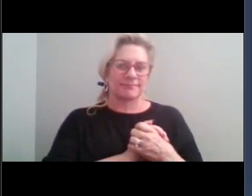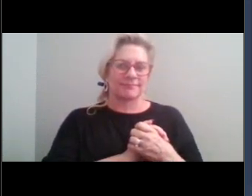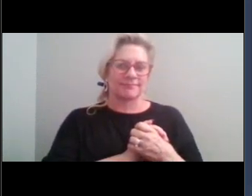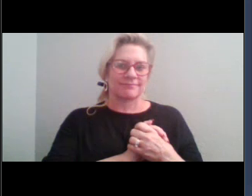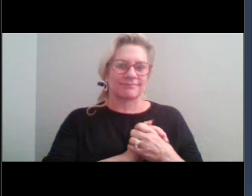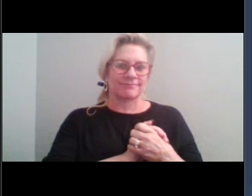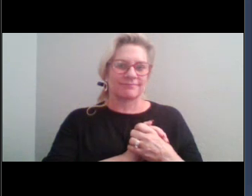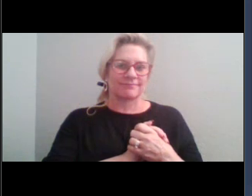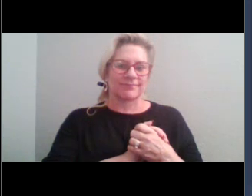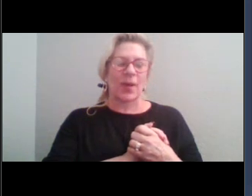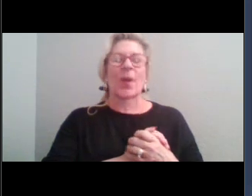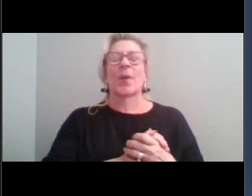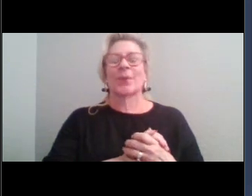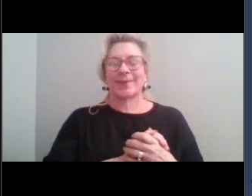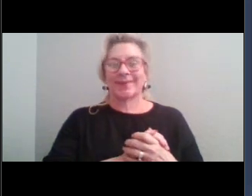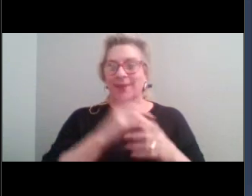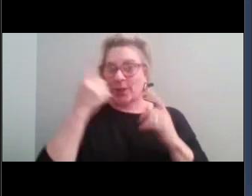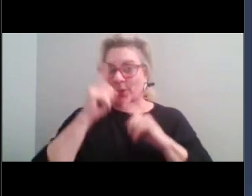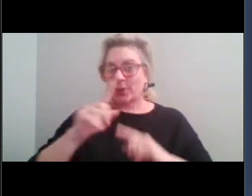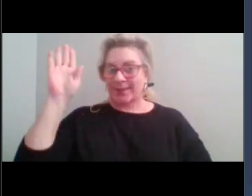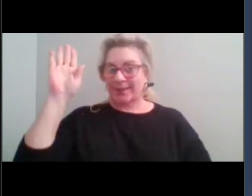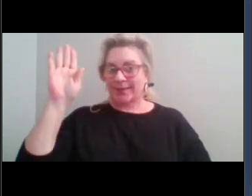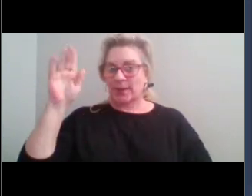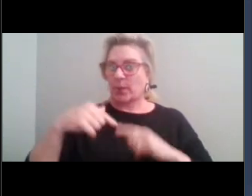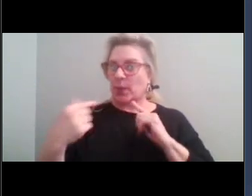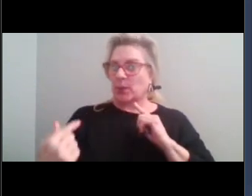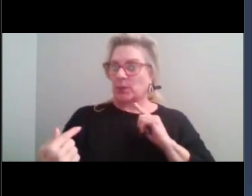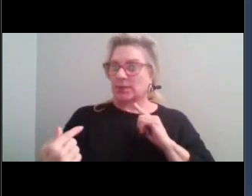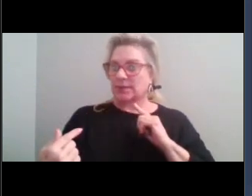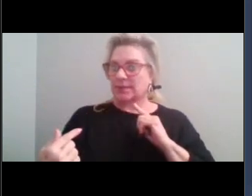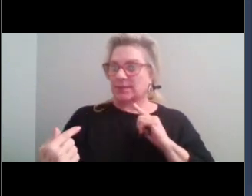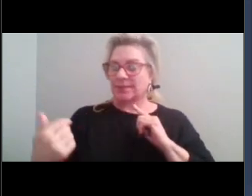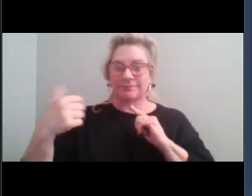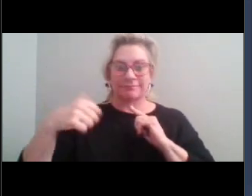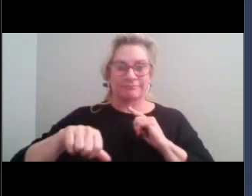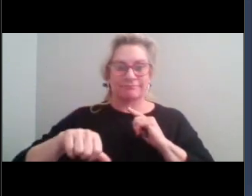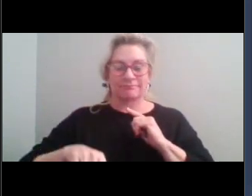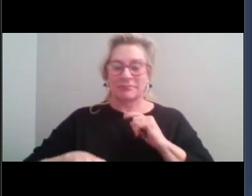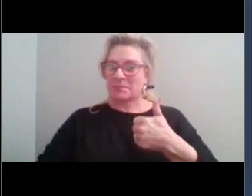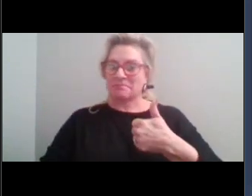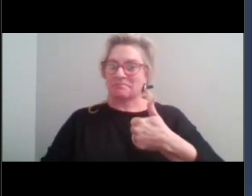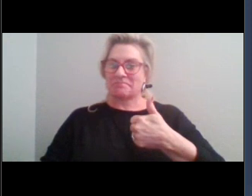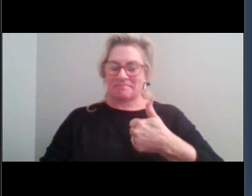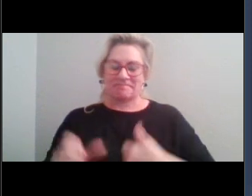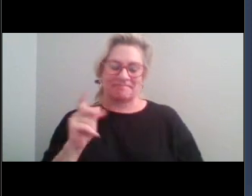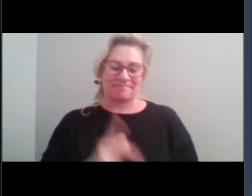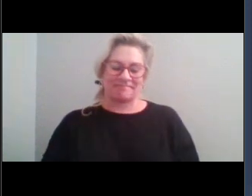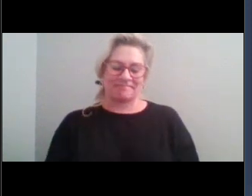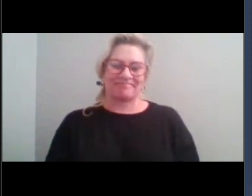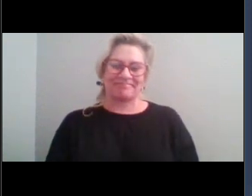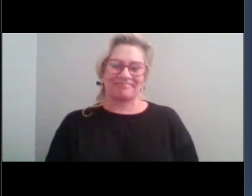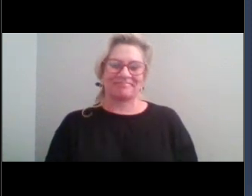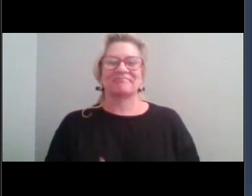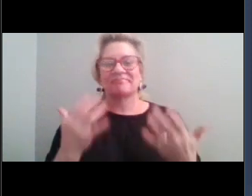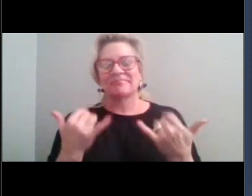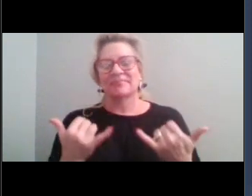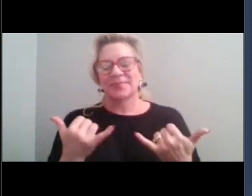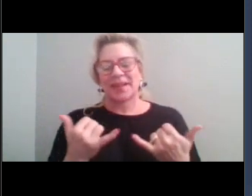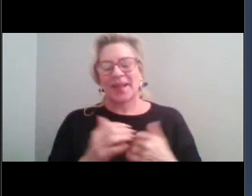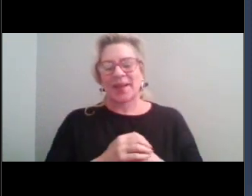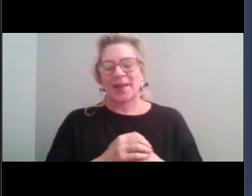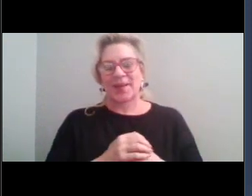All those in favor? Aye. Opposed? Okay, motion carries. Now,